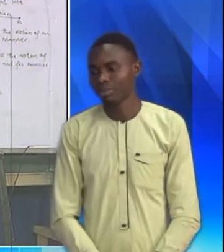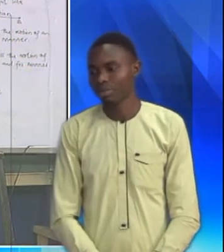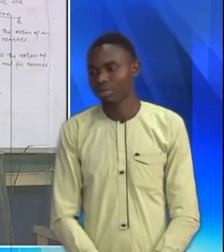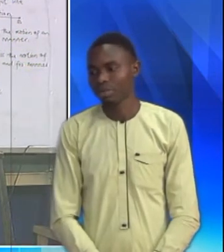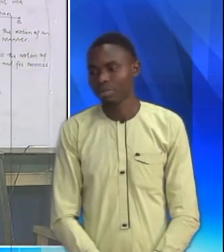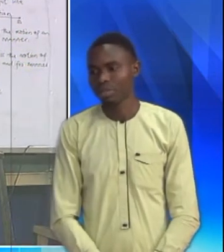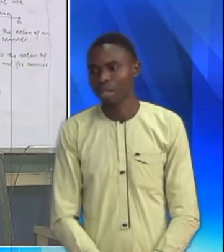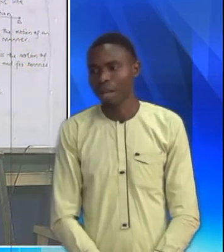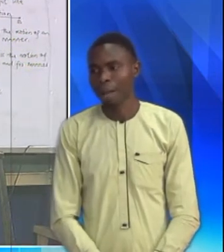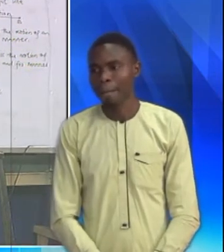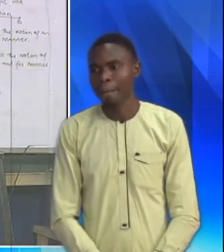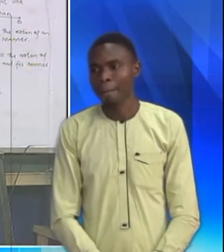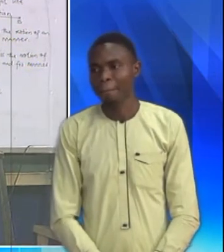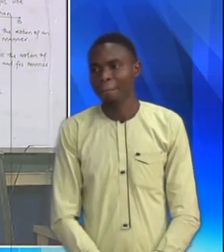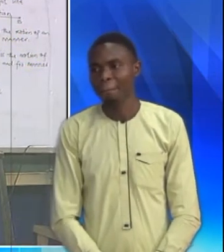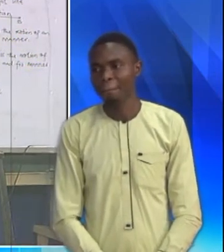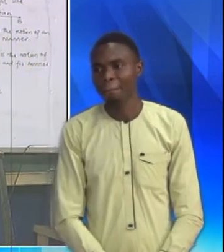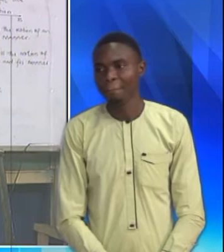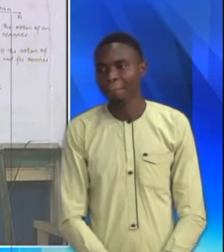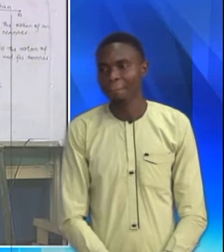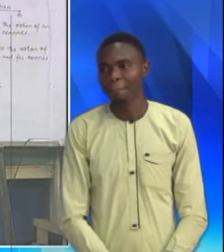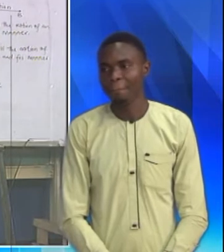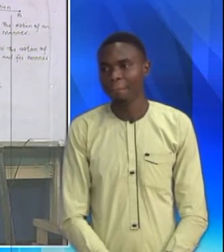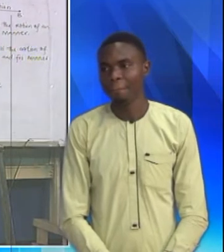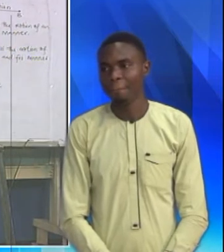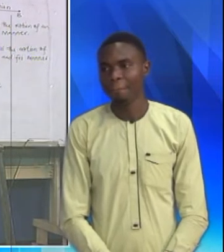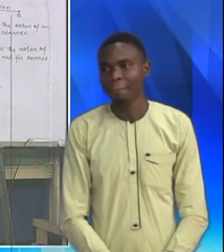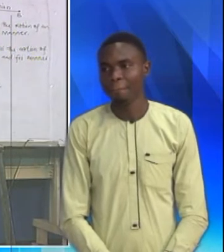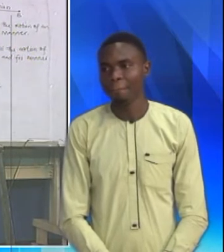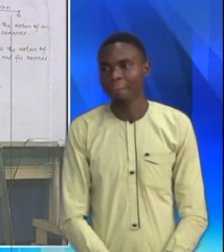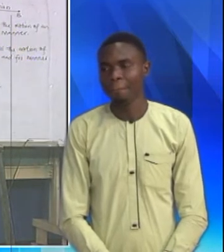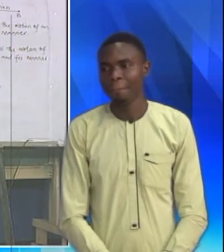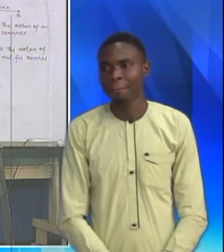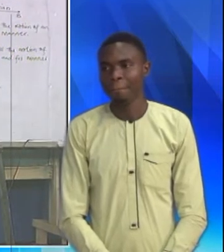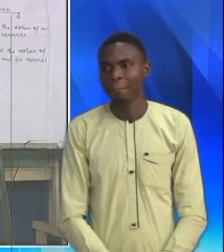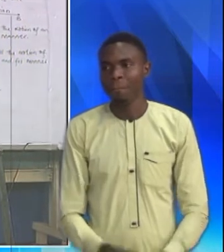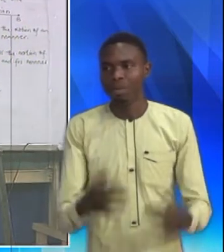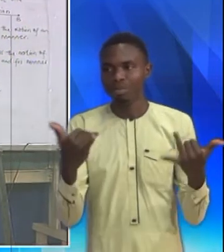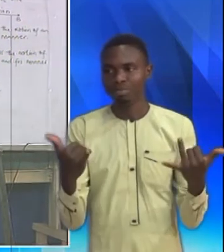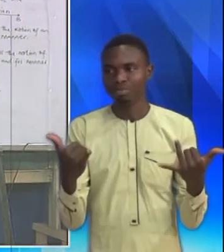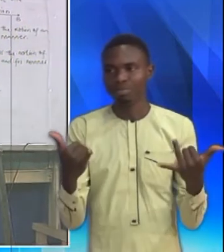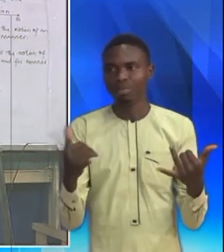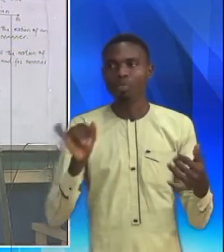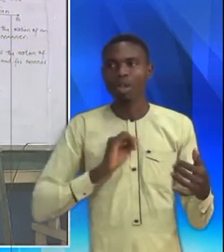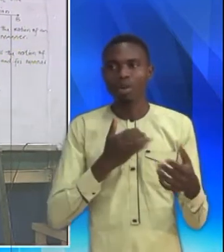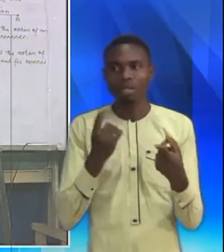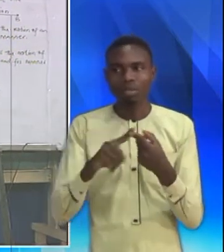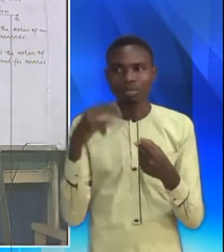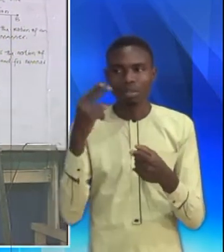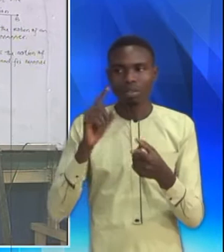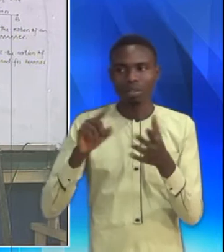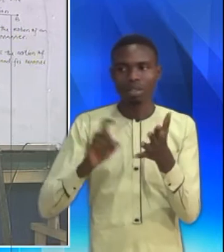this one, because sometimes people misunderstand oscillation